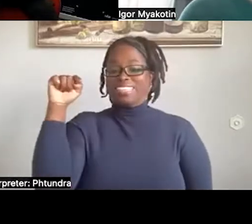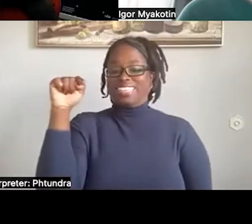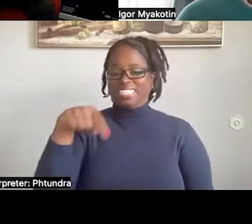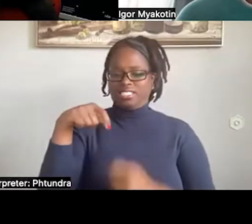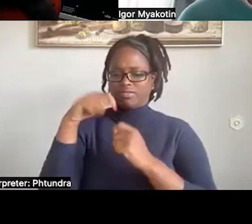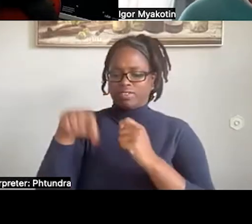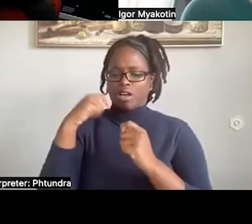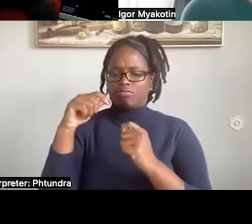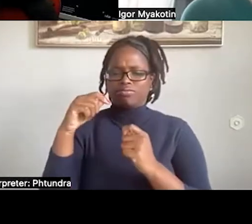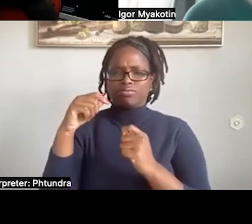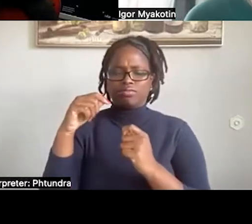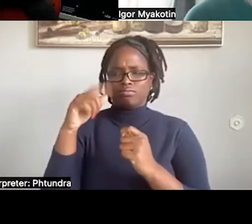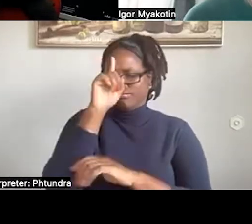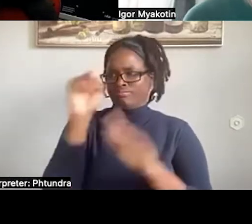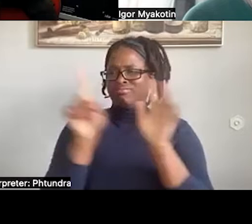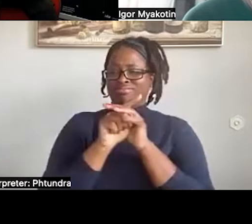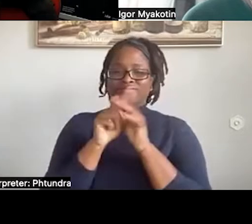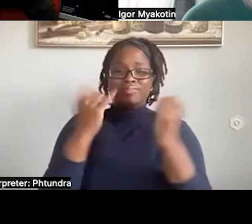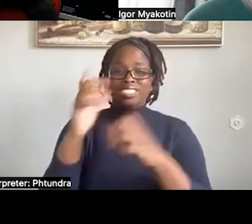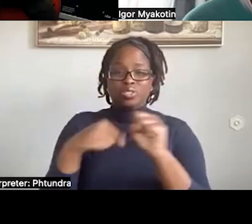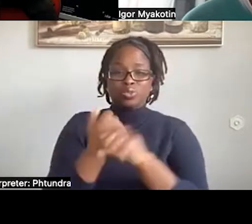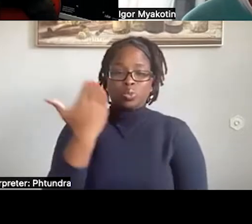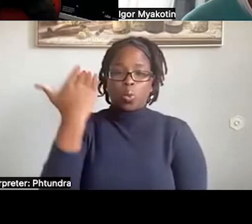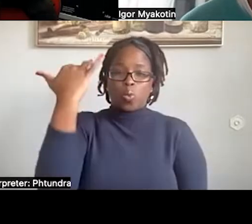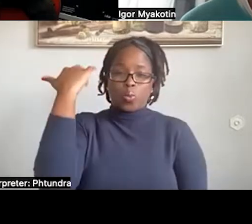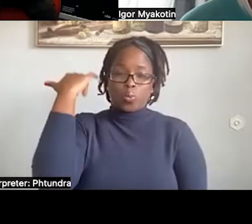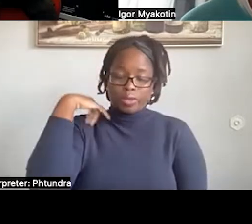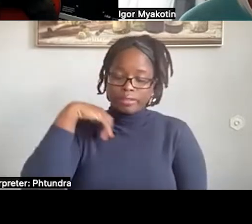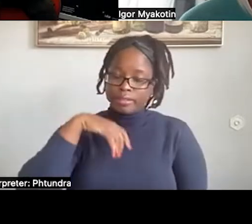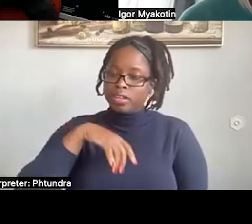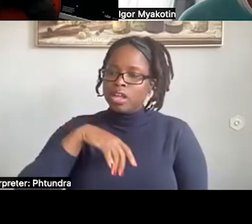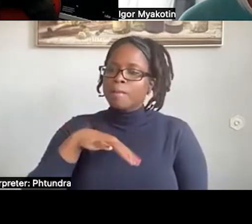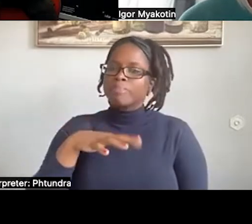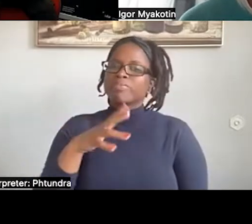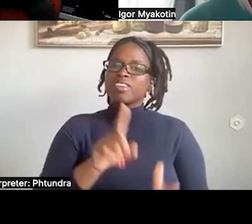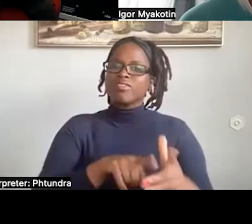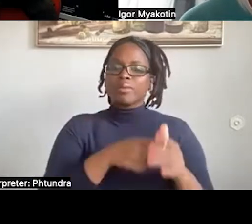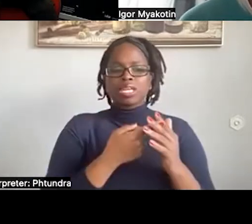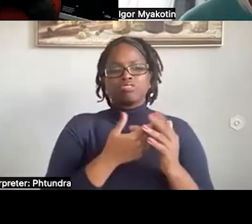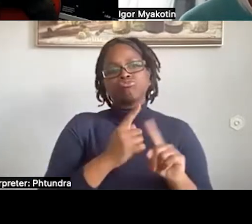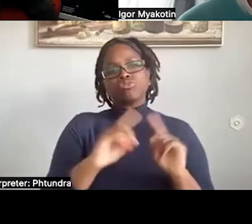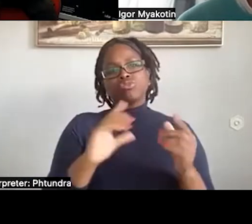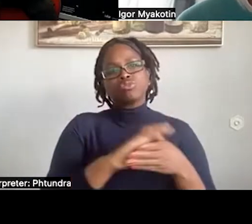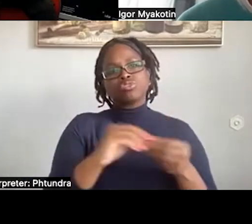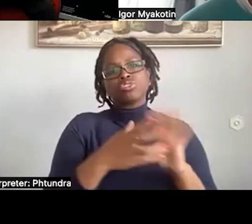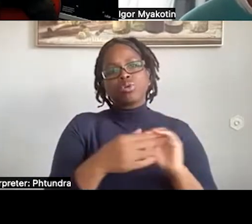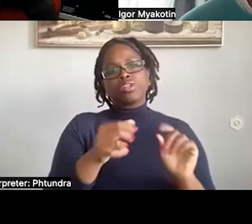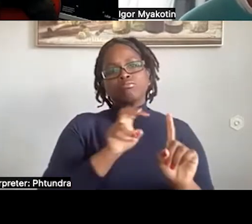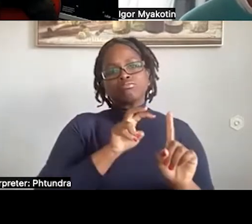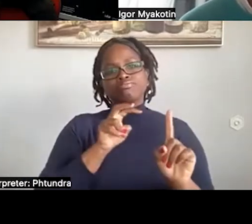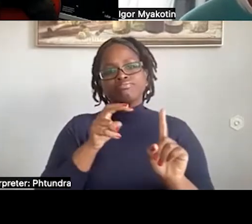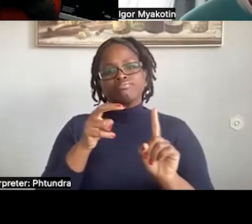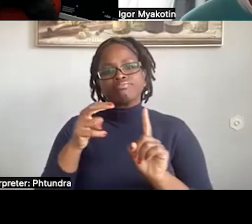long time ago. And in the beginning, it was a completely different story with several protagonists. And